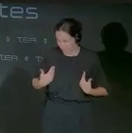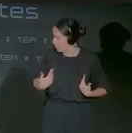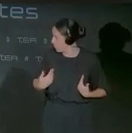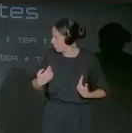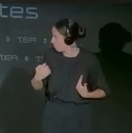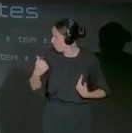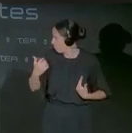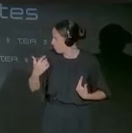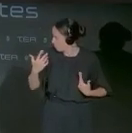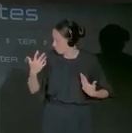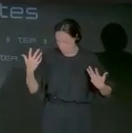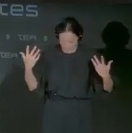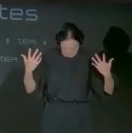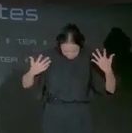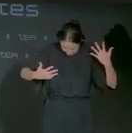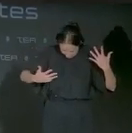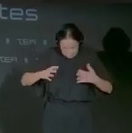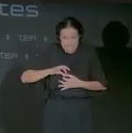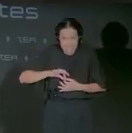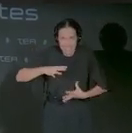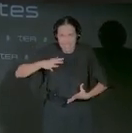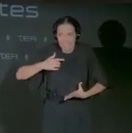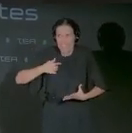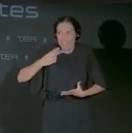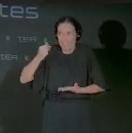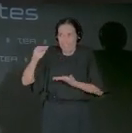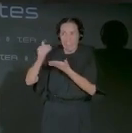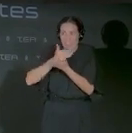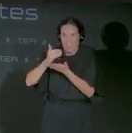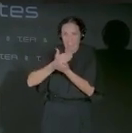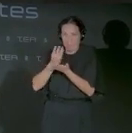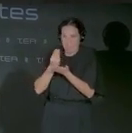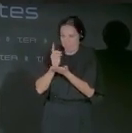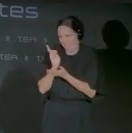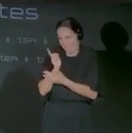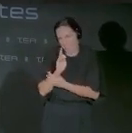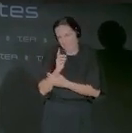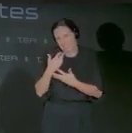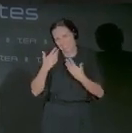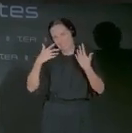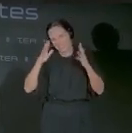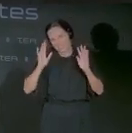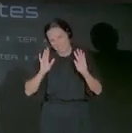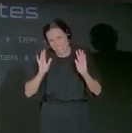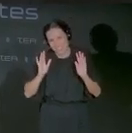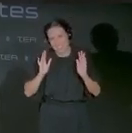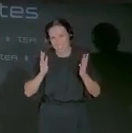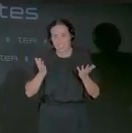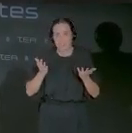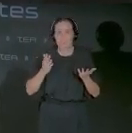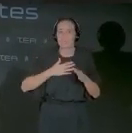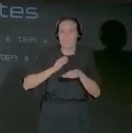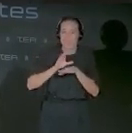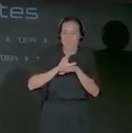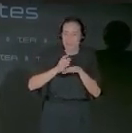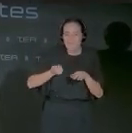activity, but nevertheless, it's one that I've devoted my career to and expect to devote the rest of it to as well.